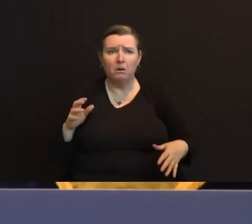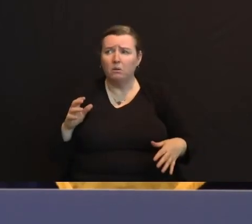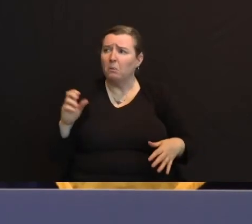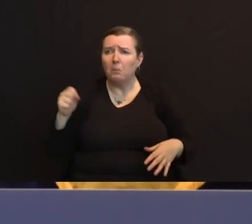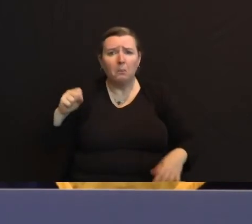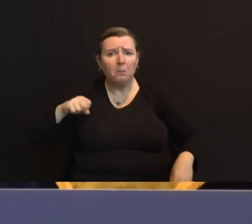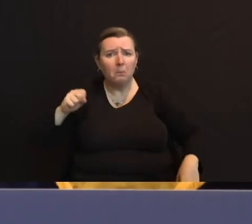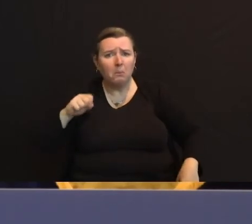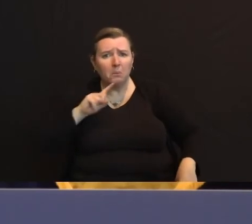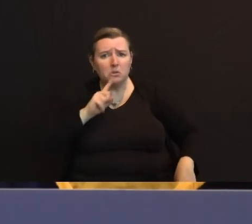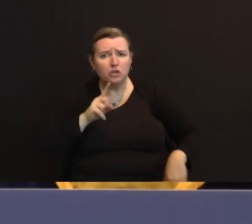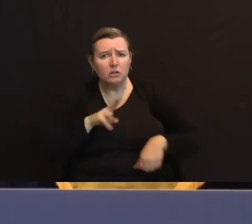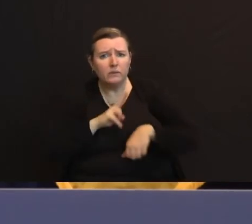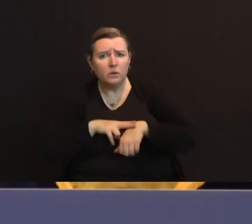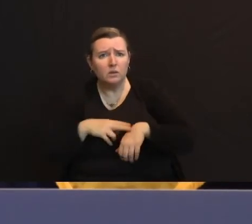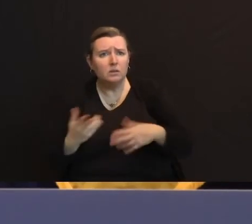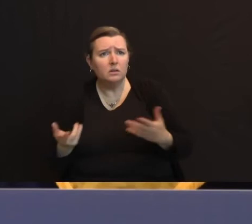that. We do it with